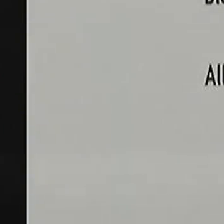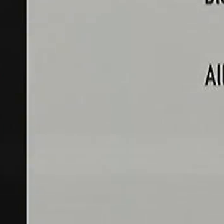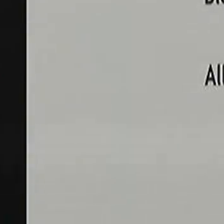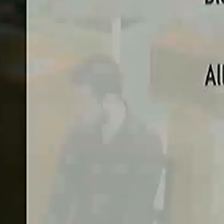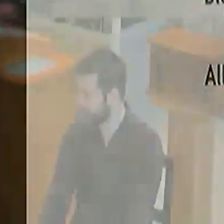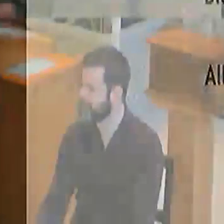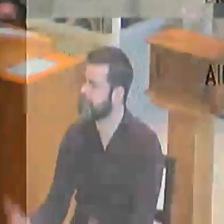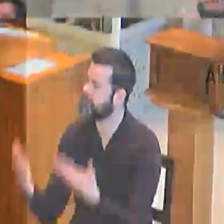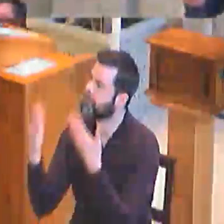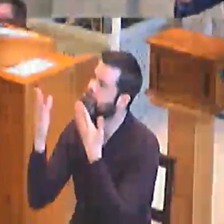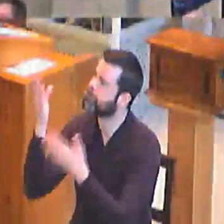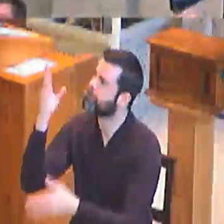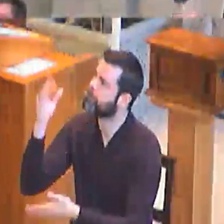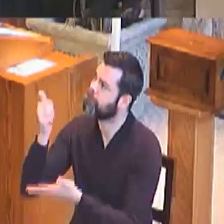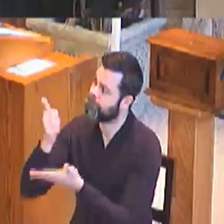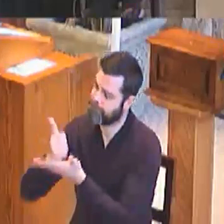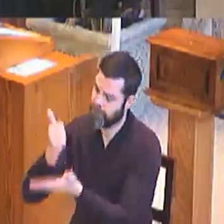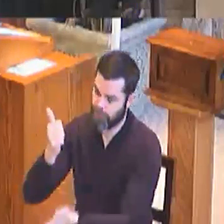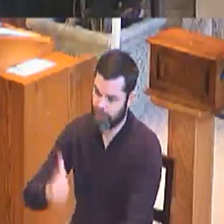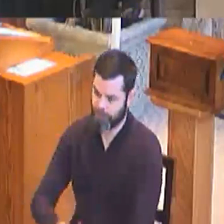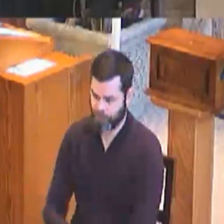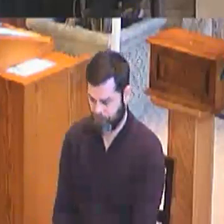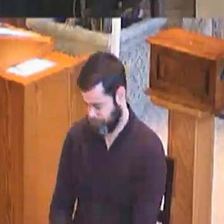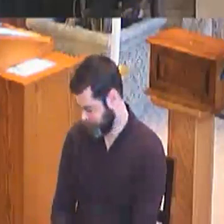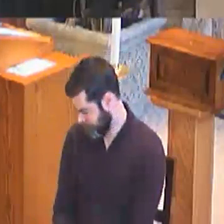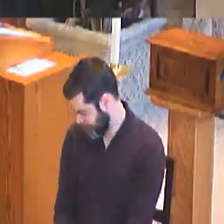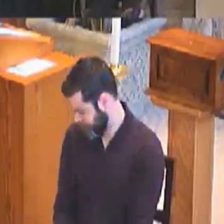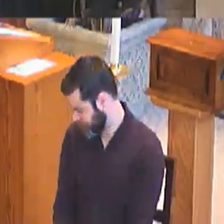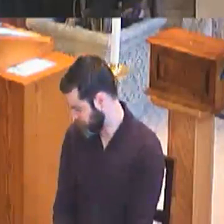Thank you, God. Amen.